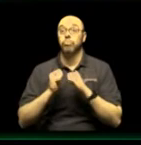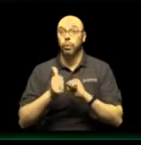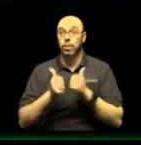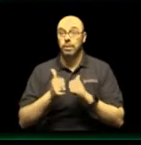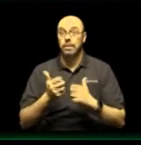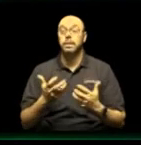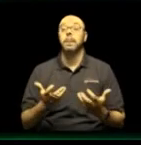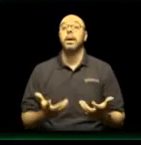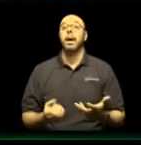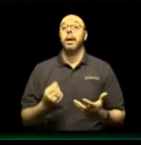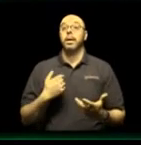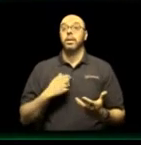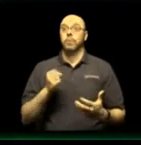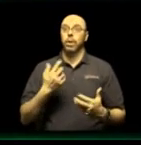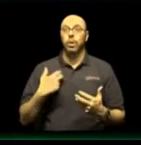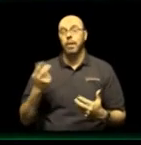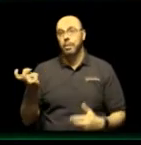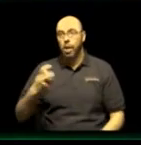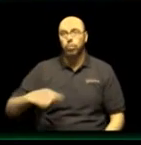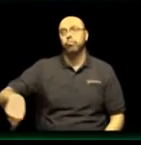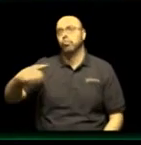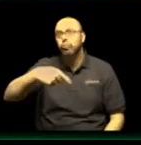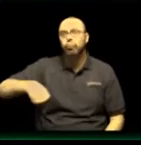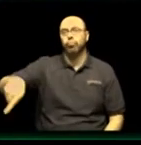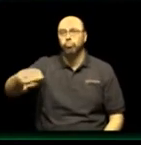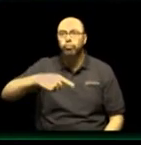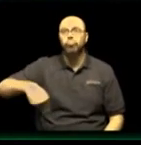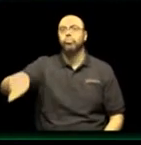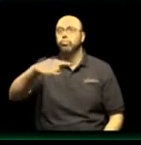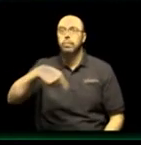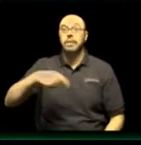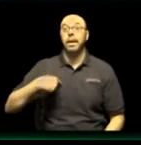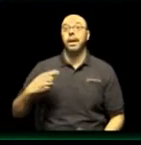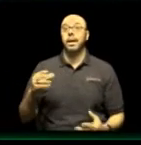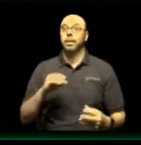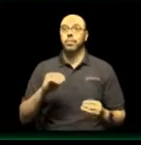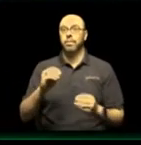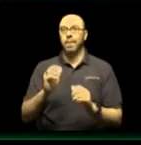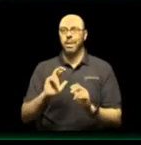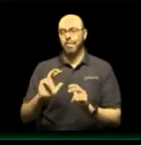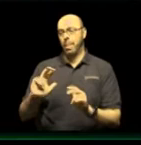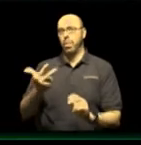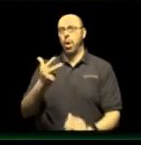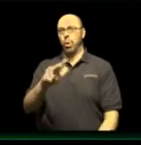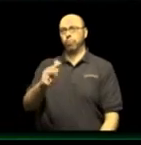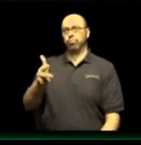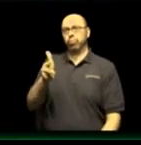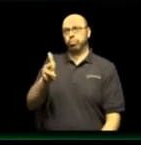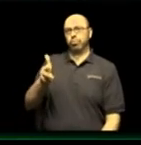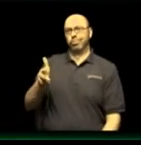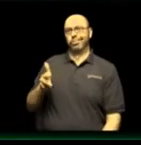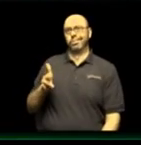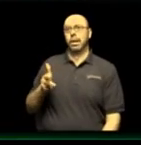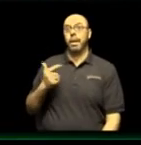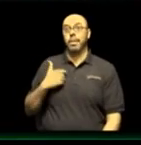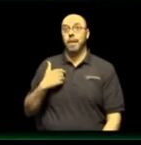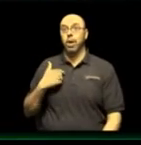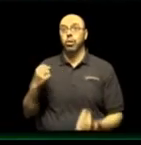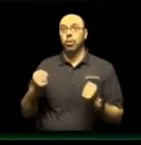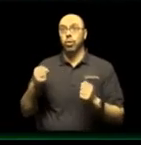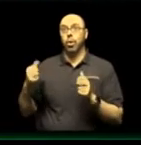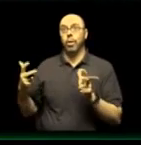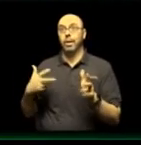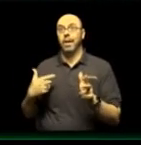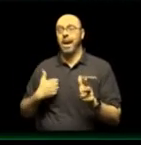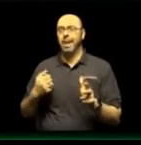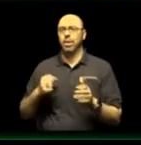and so I race a drive, and I move up to the bit, and when caution come up, sometimes I have